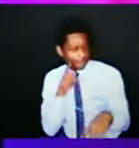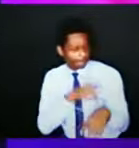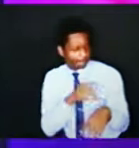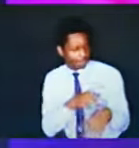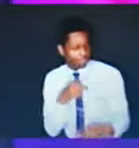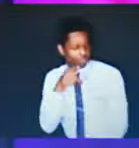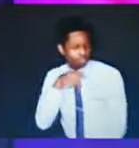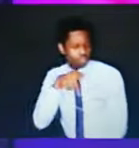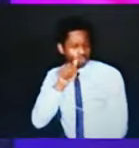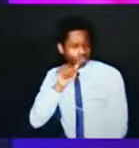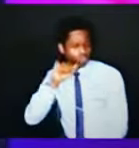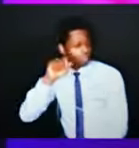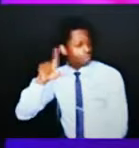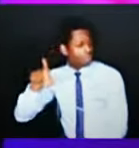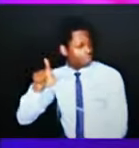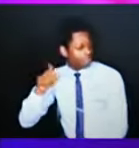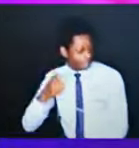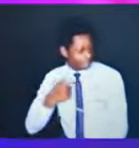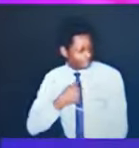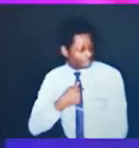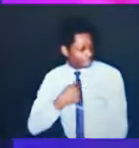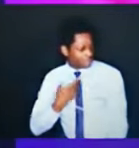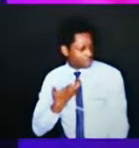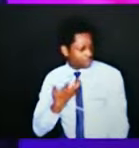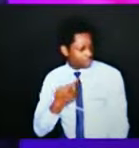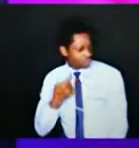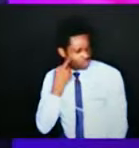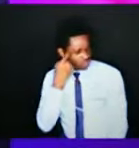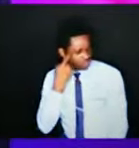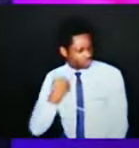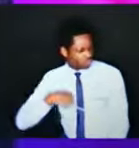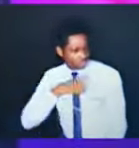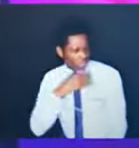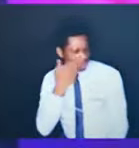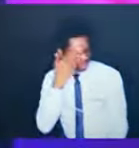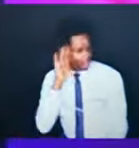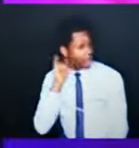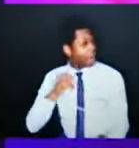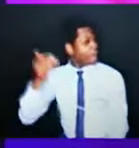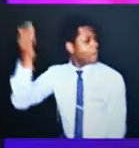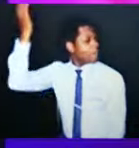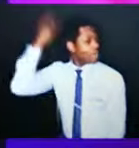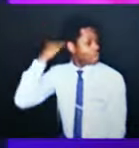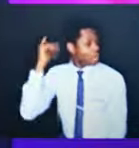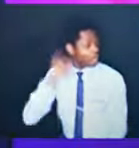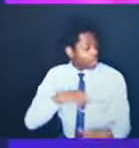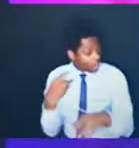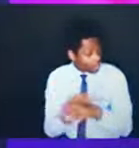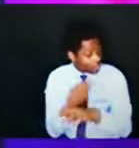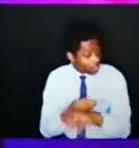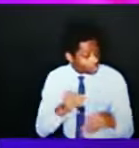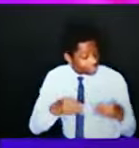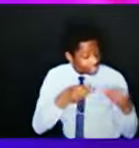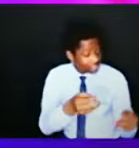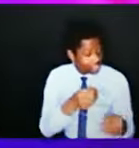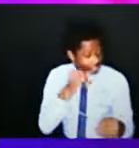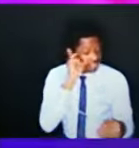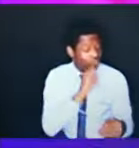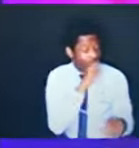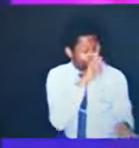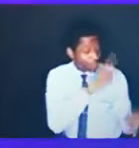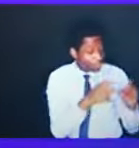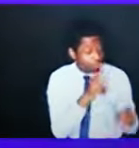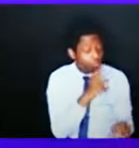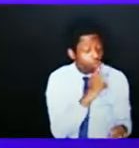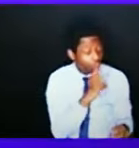we didn't know that that rock that was giving them water was Christ. And yes, ma for Paul wan ki nim se botaya e ma won suo no any